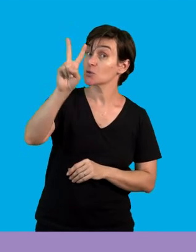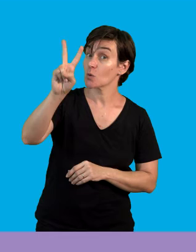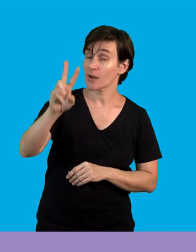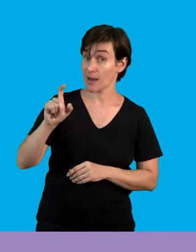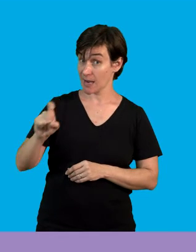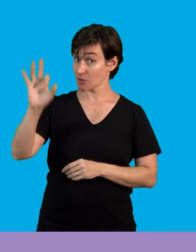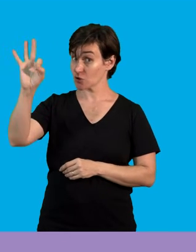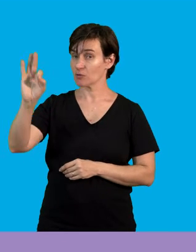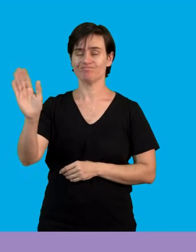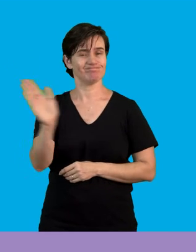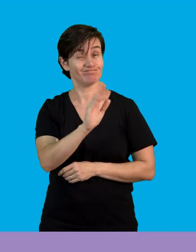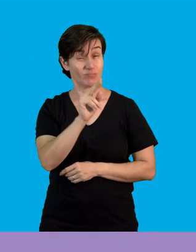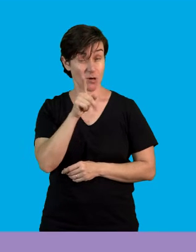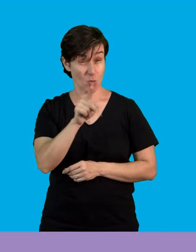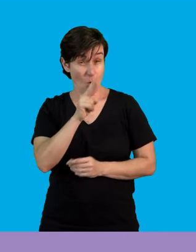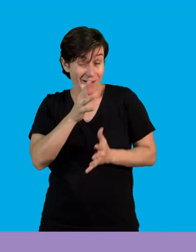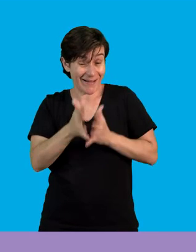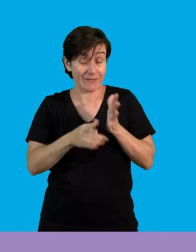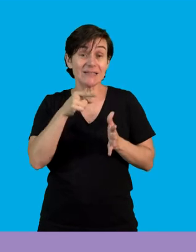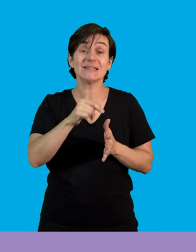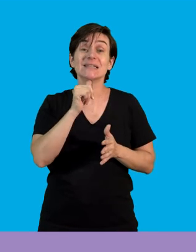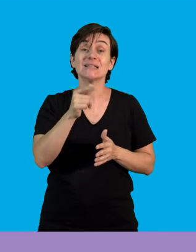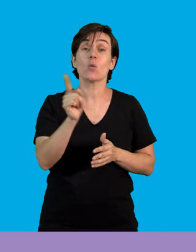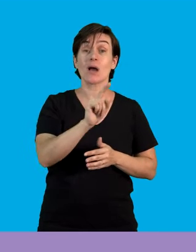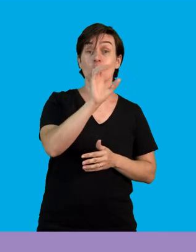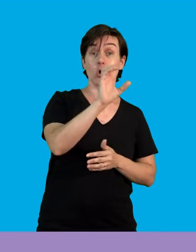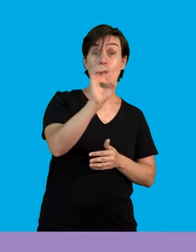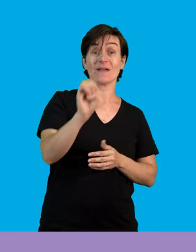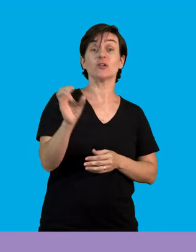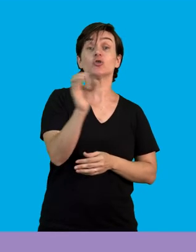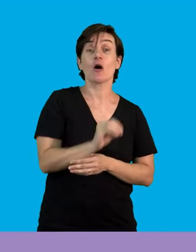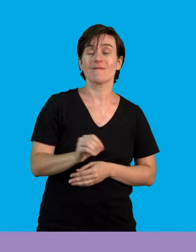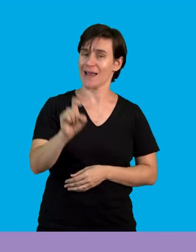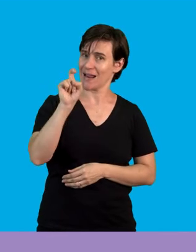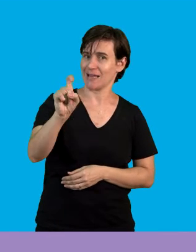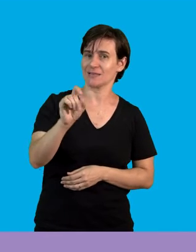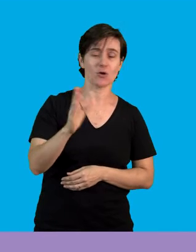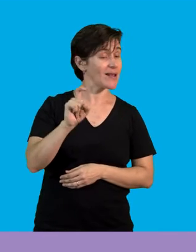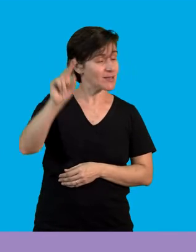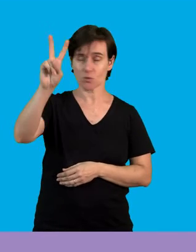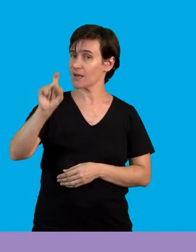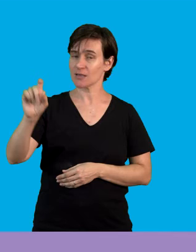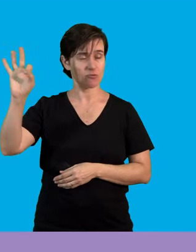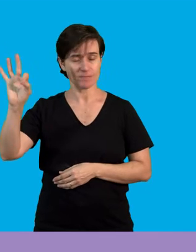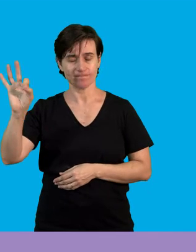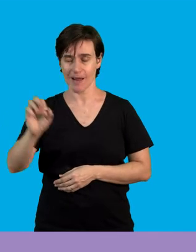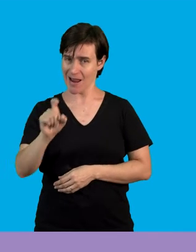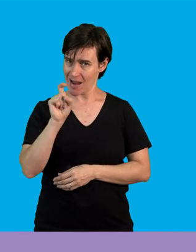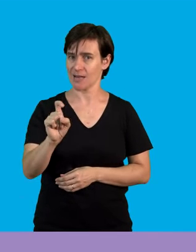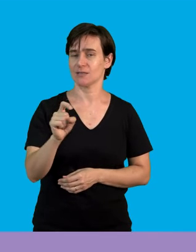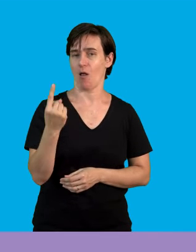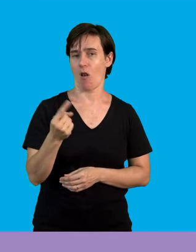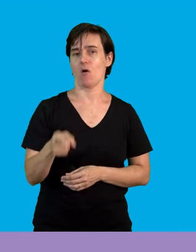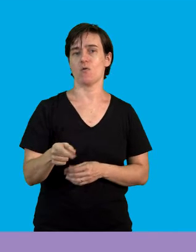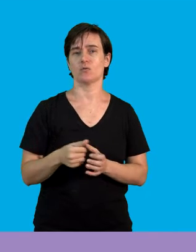squared, not x cubed, or x to the exponent 4. We look at what they asked us to find is the coefficient of x. We look